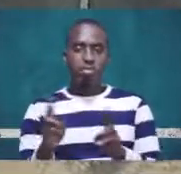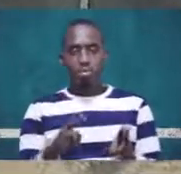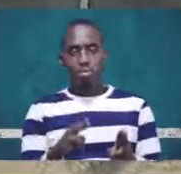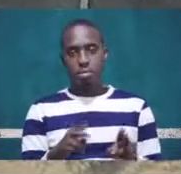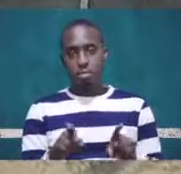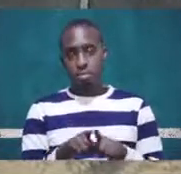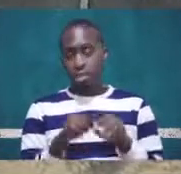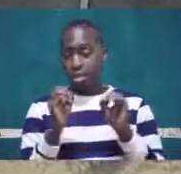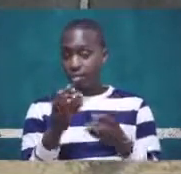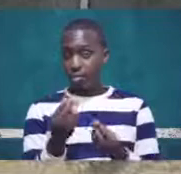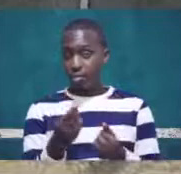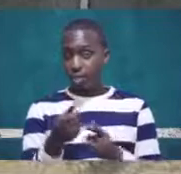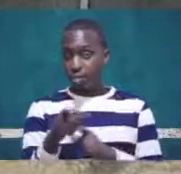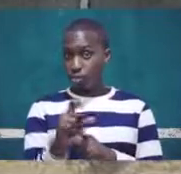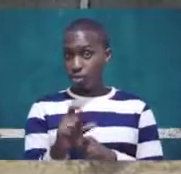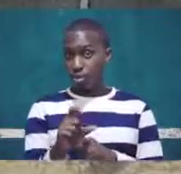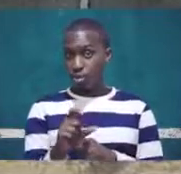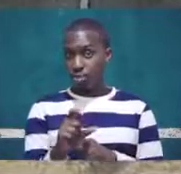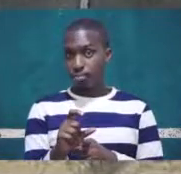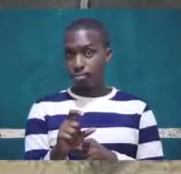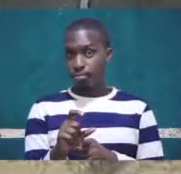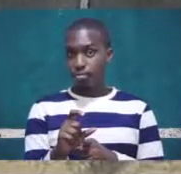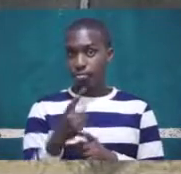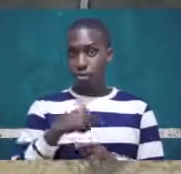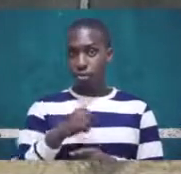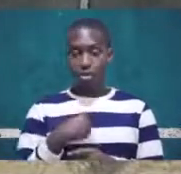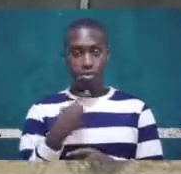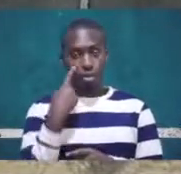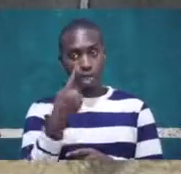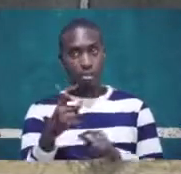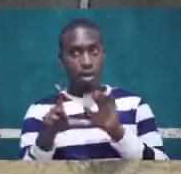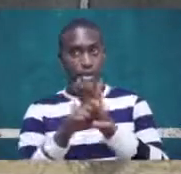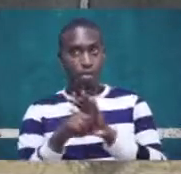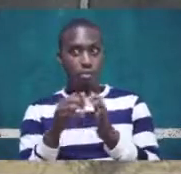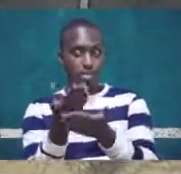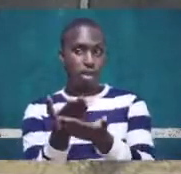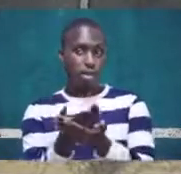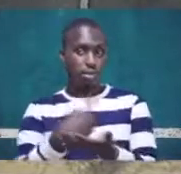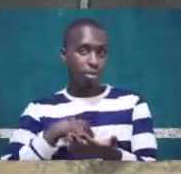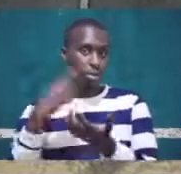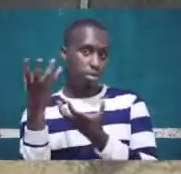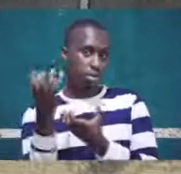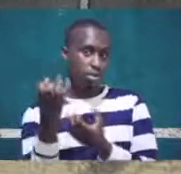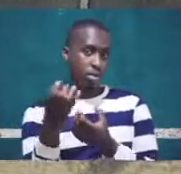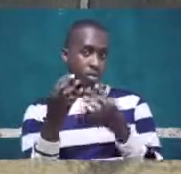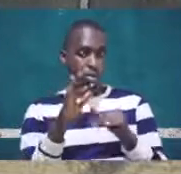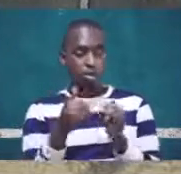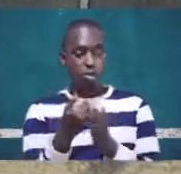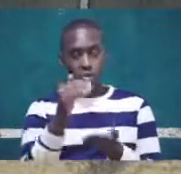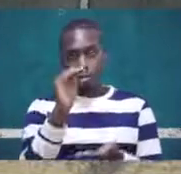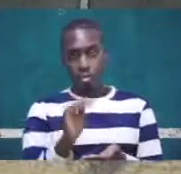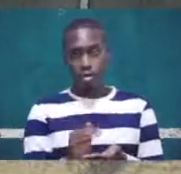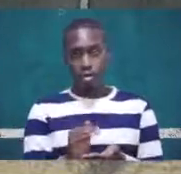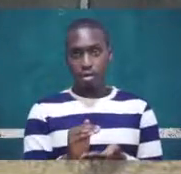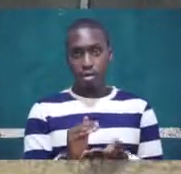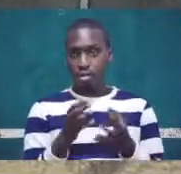because when price is increasing, when we record the law of demand, we expect the quantity demanded to reduce, but